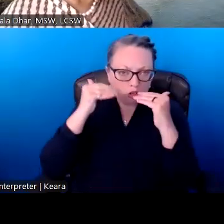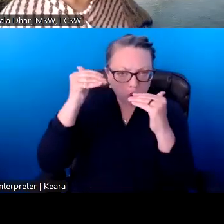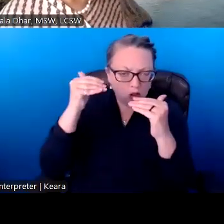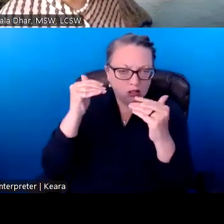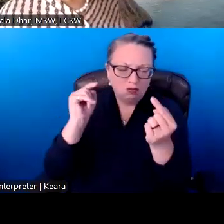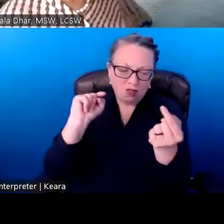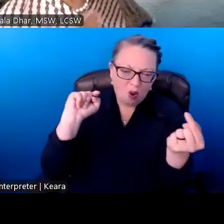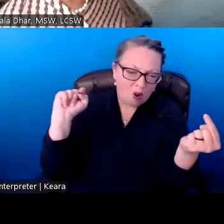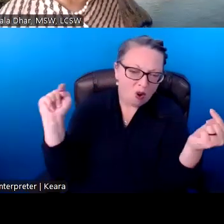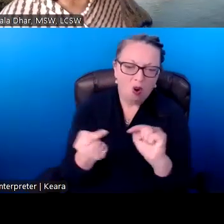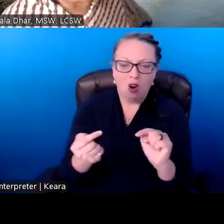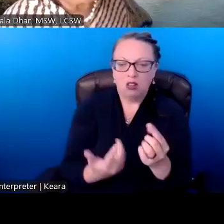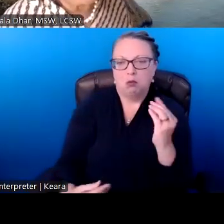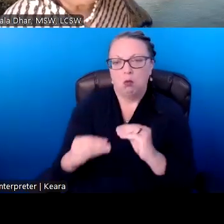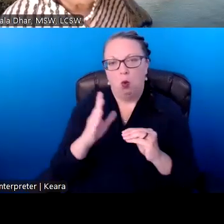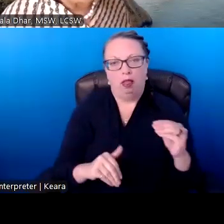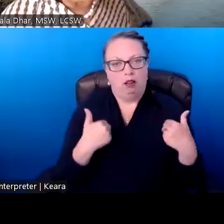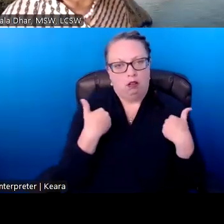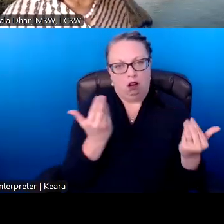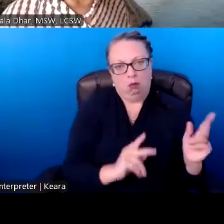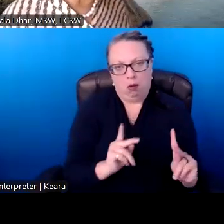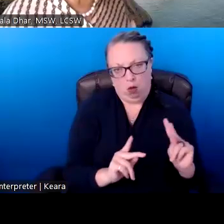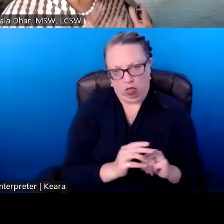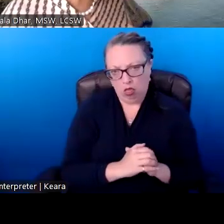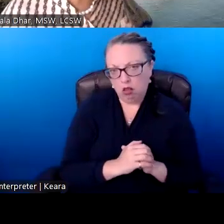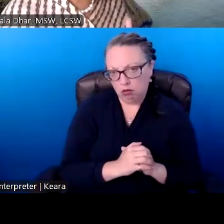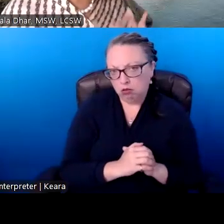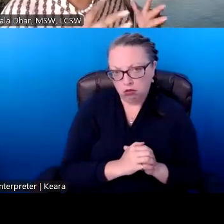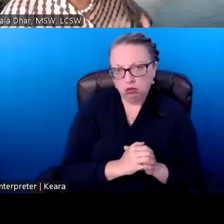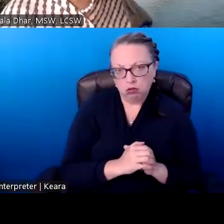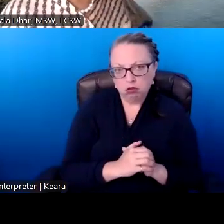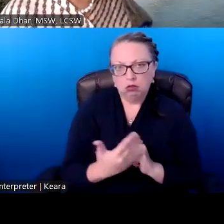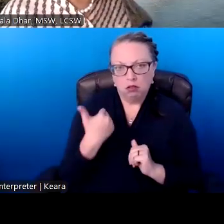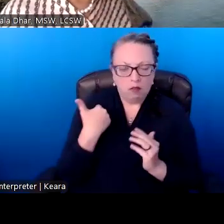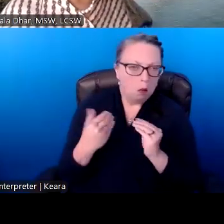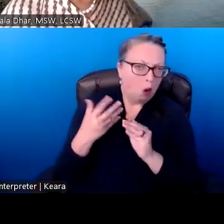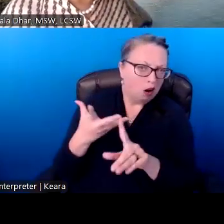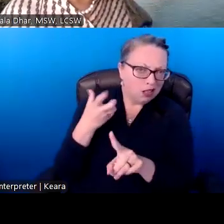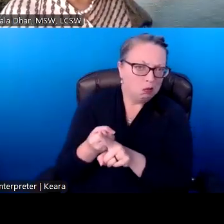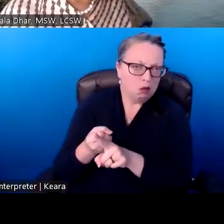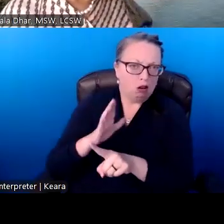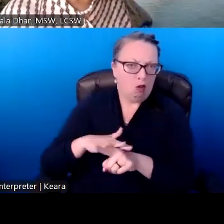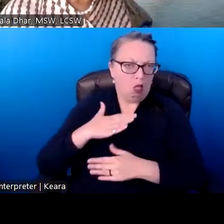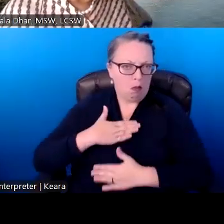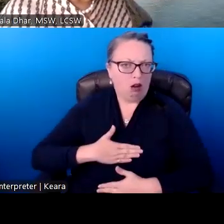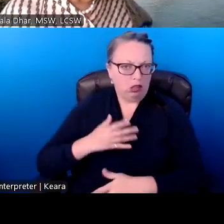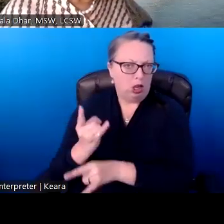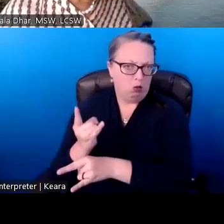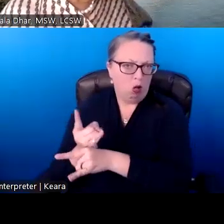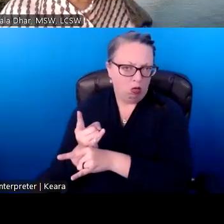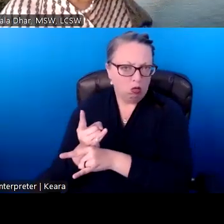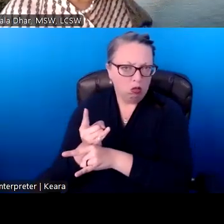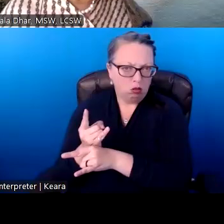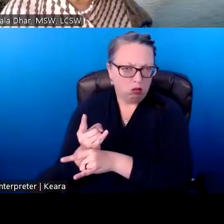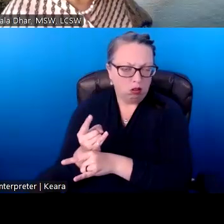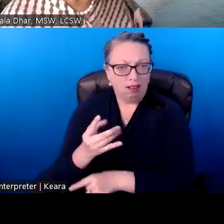exponentially greater than younger people. They have much more impact on their bodies, alcohol. And